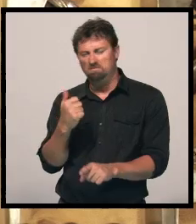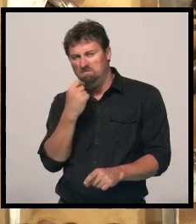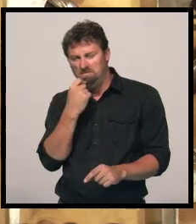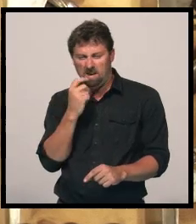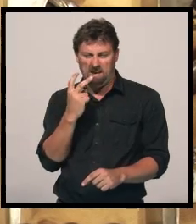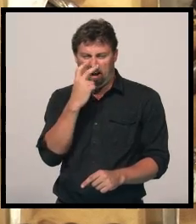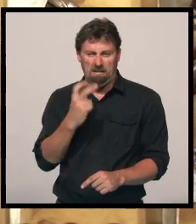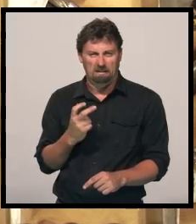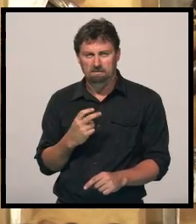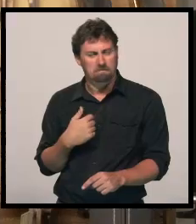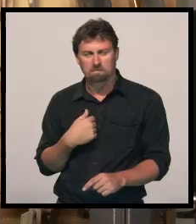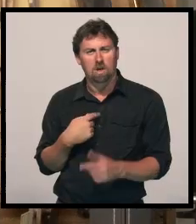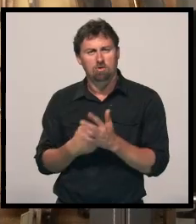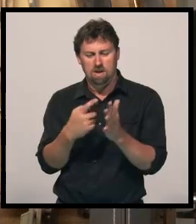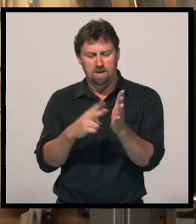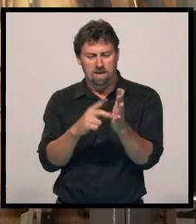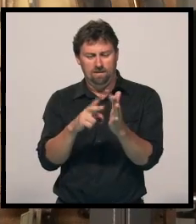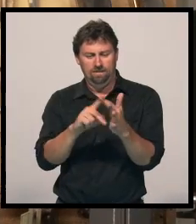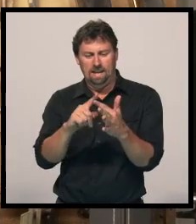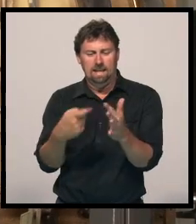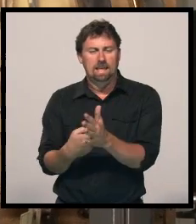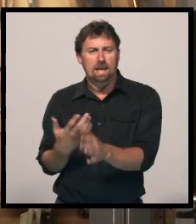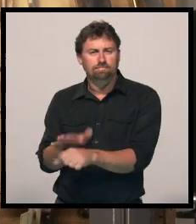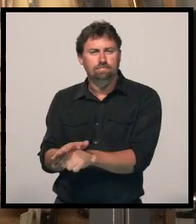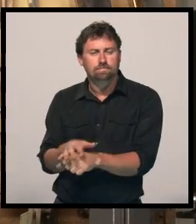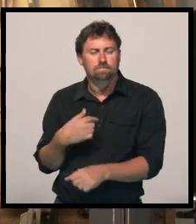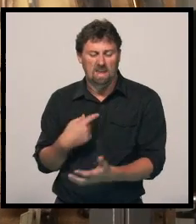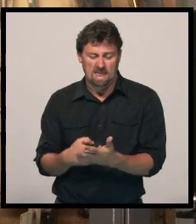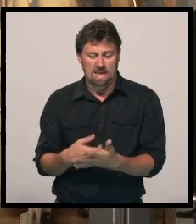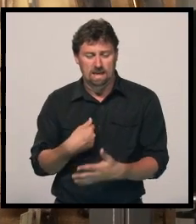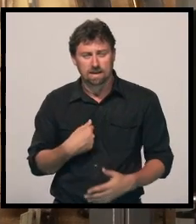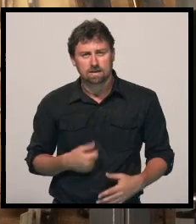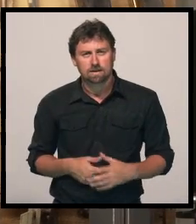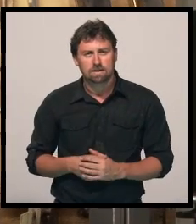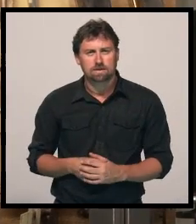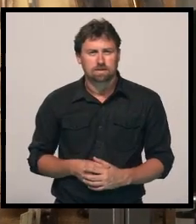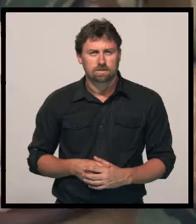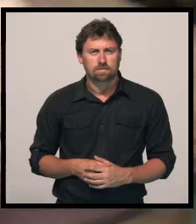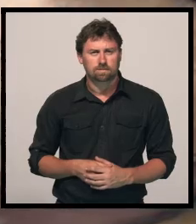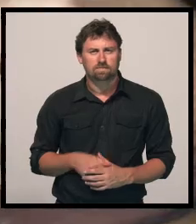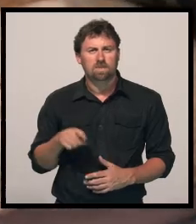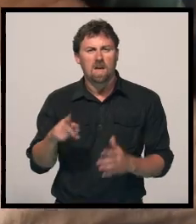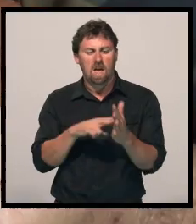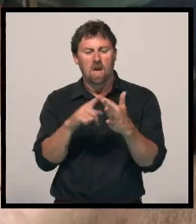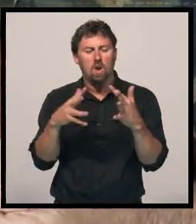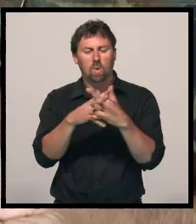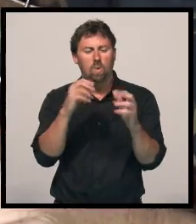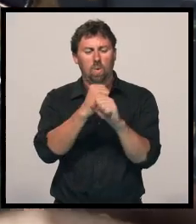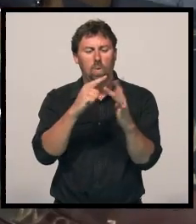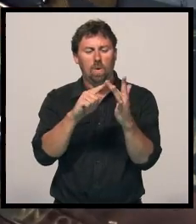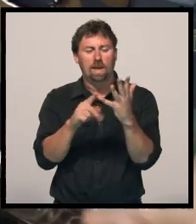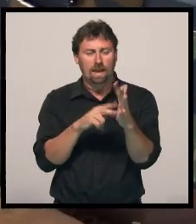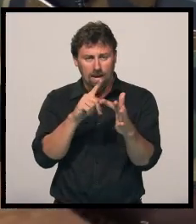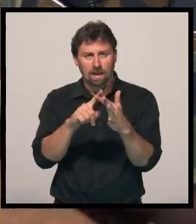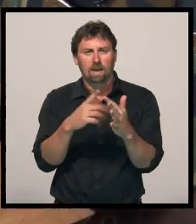I like using veneers. In this case, what I've chosen is just a New Guinea rosewood